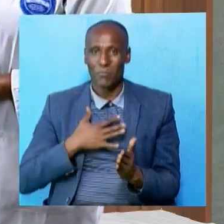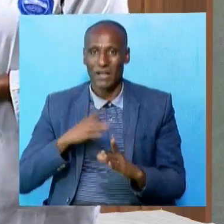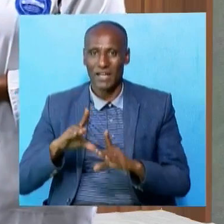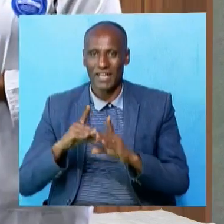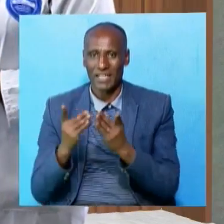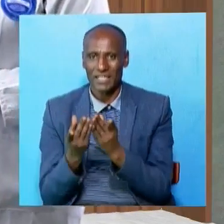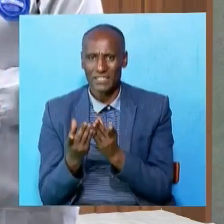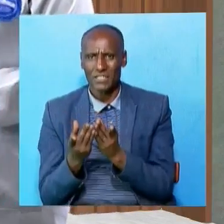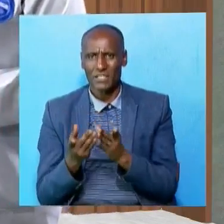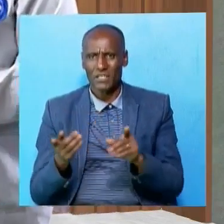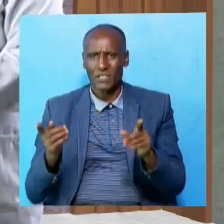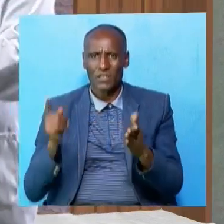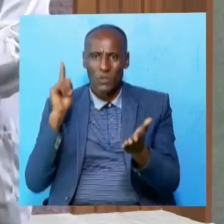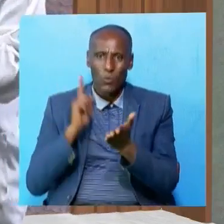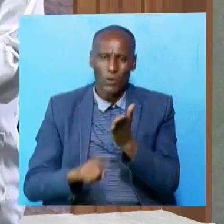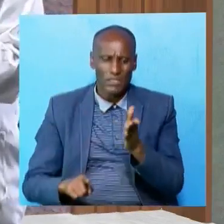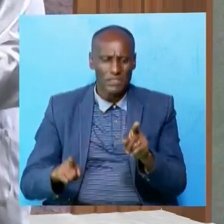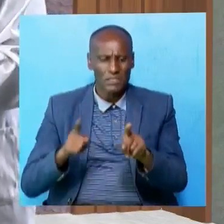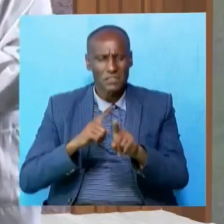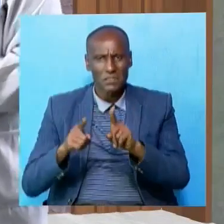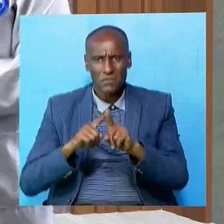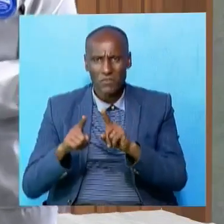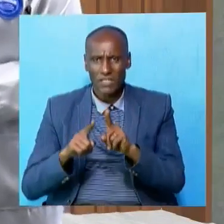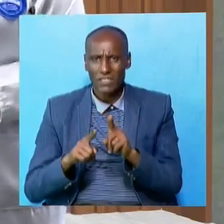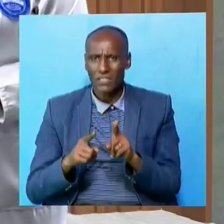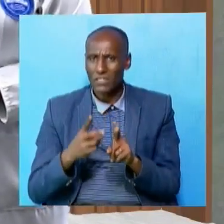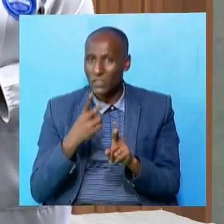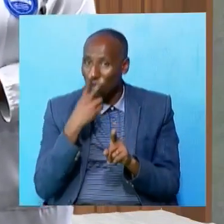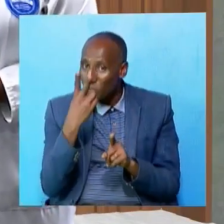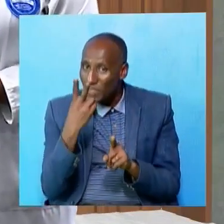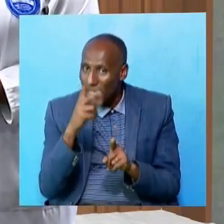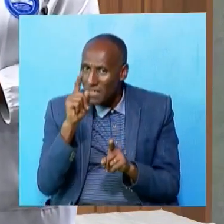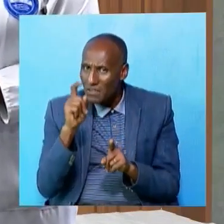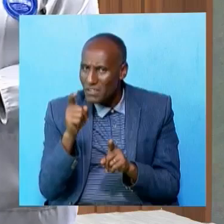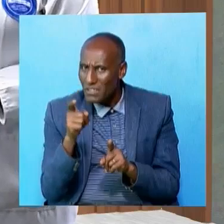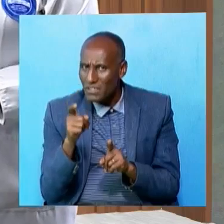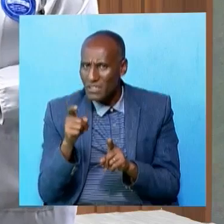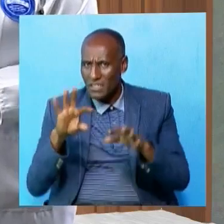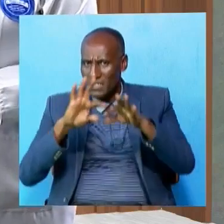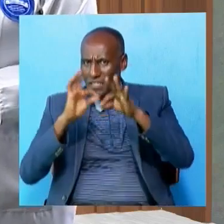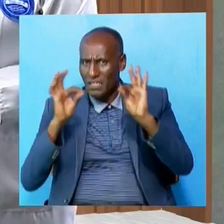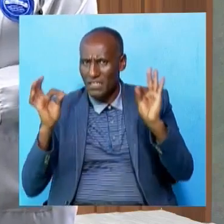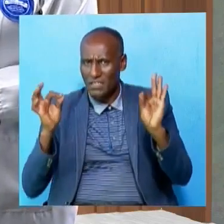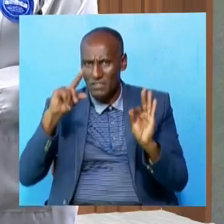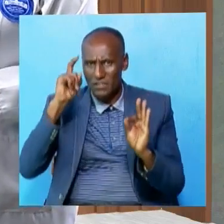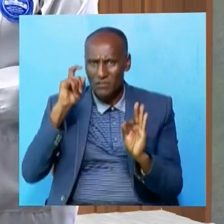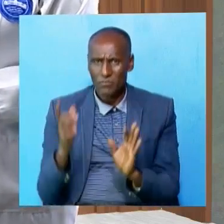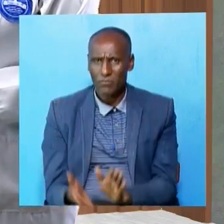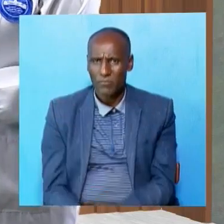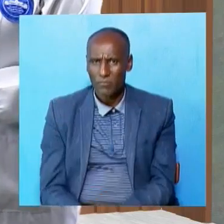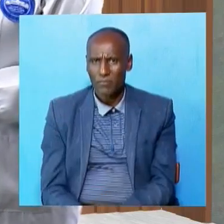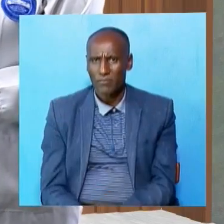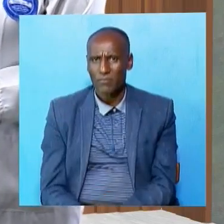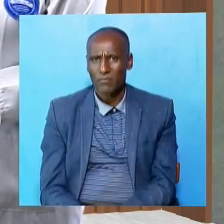What different word or what different thing have you noticed in these sentences?